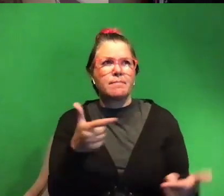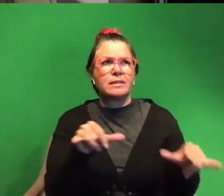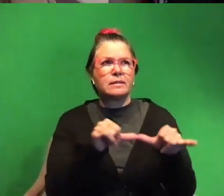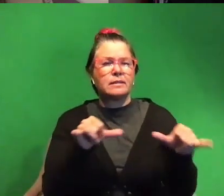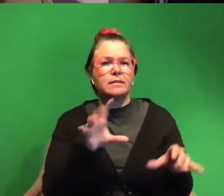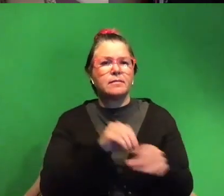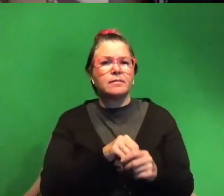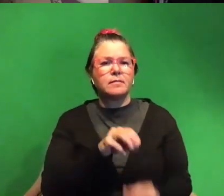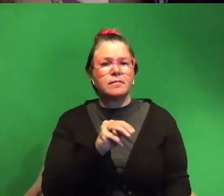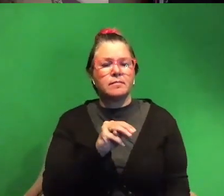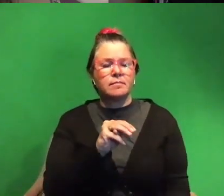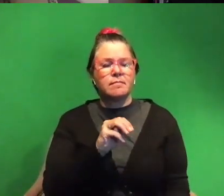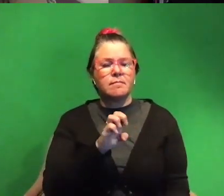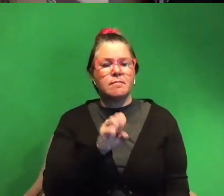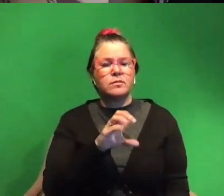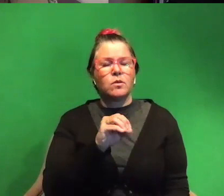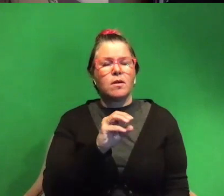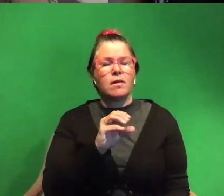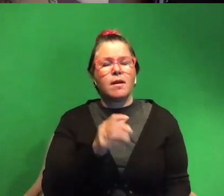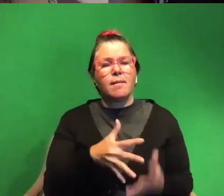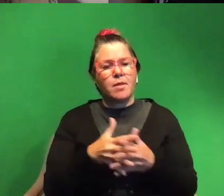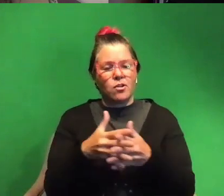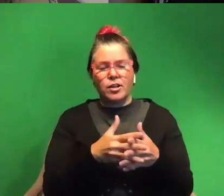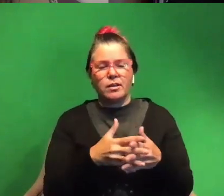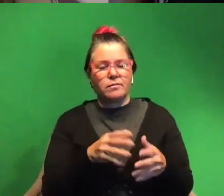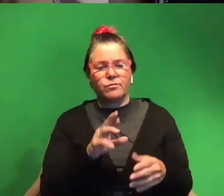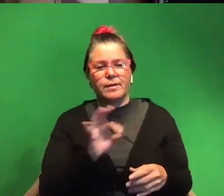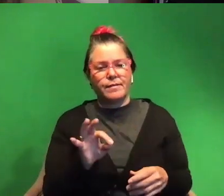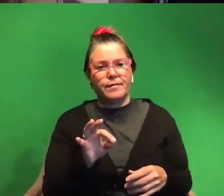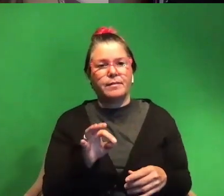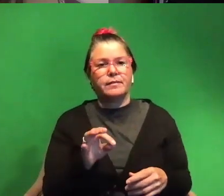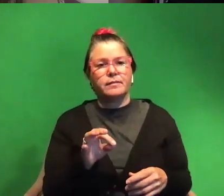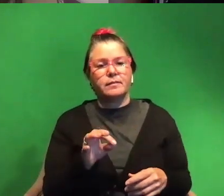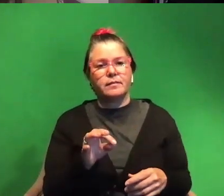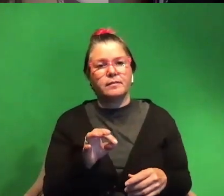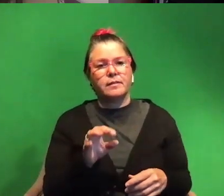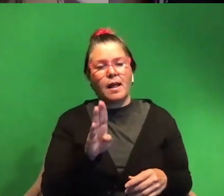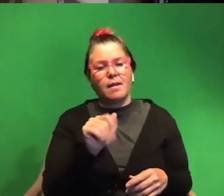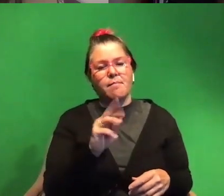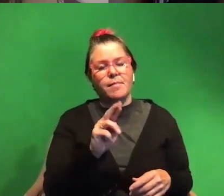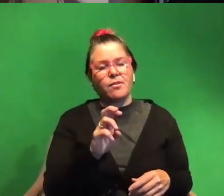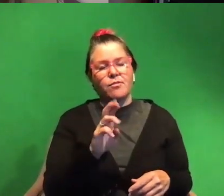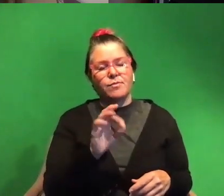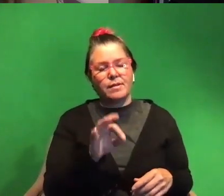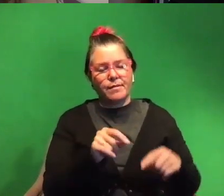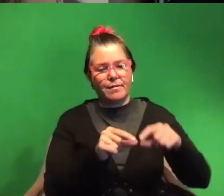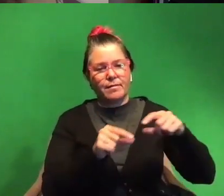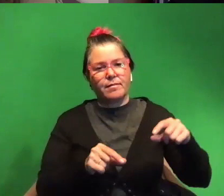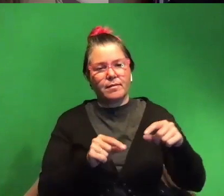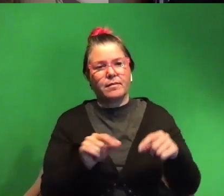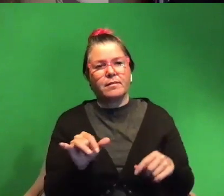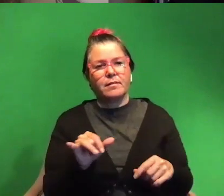the Mesoamerican reef, and that is a long extending barrier reef that's in places